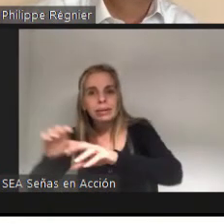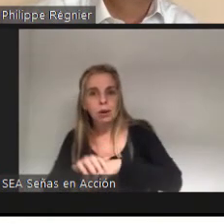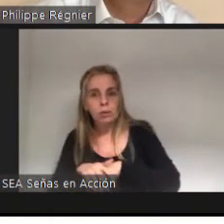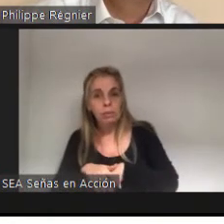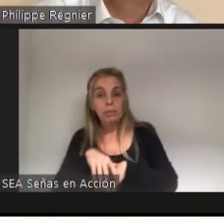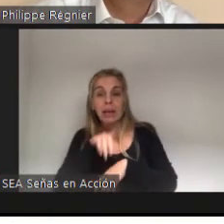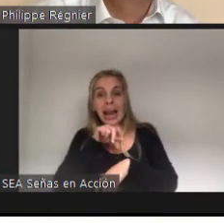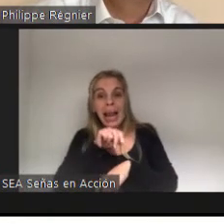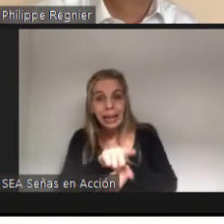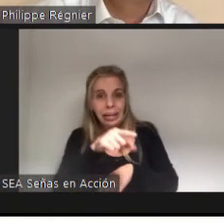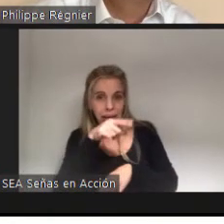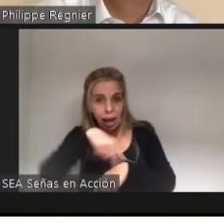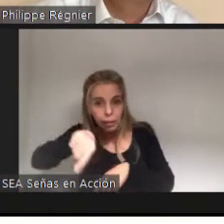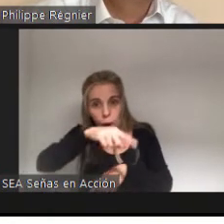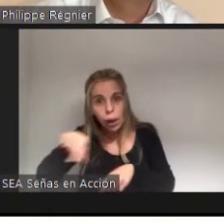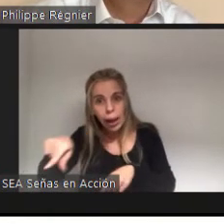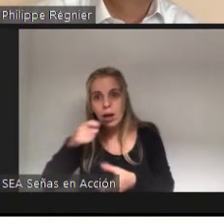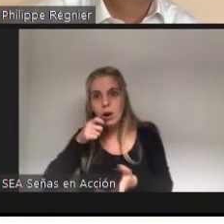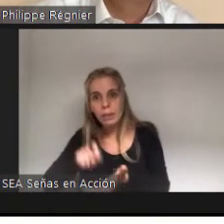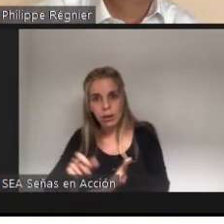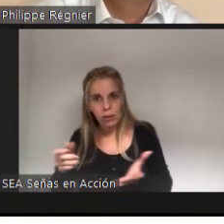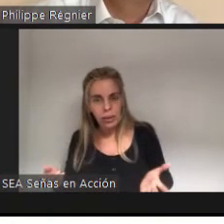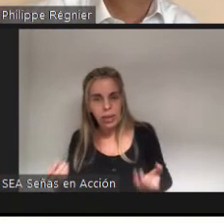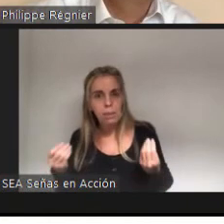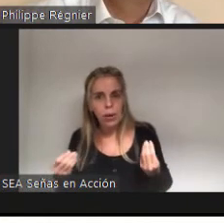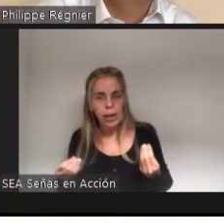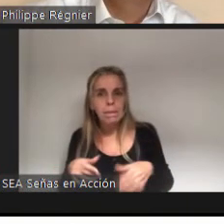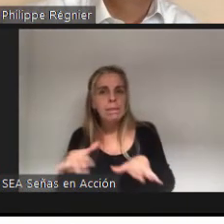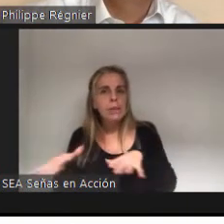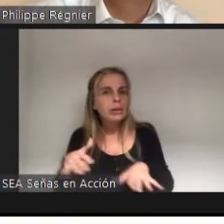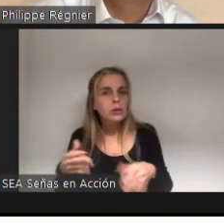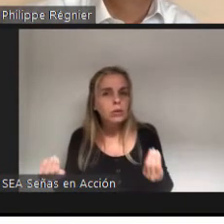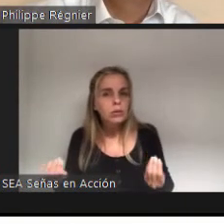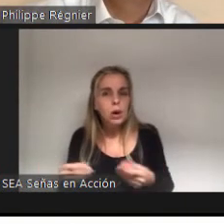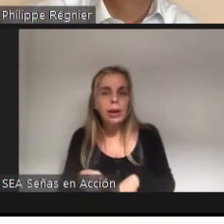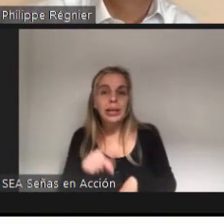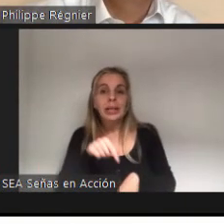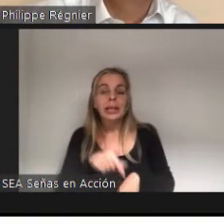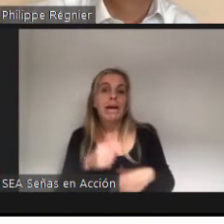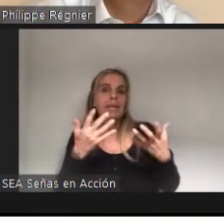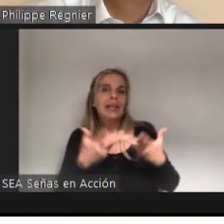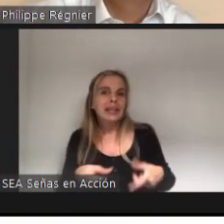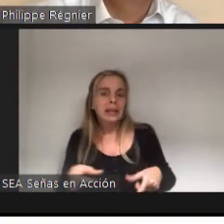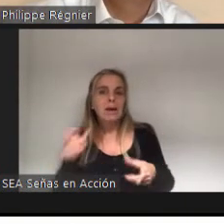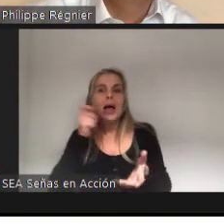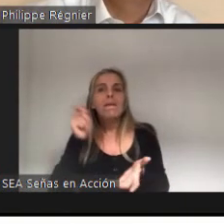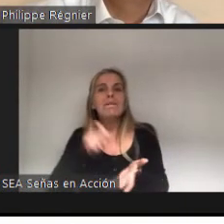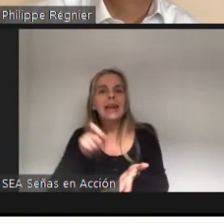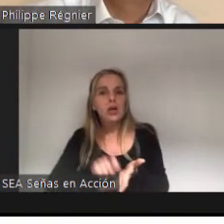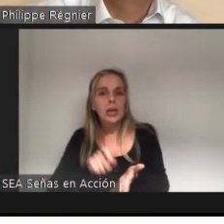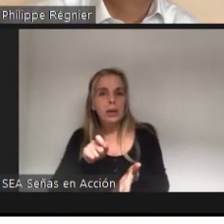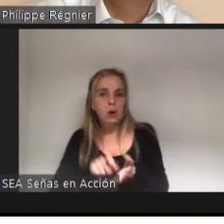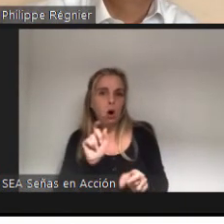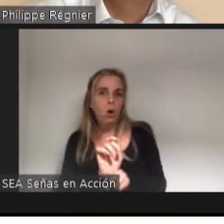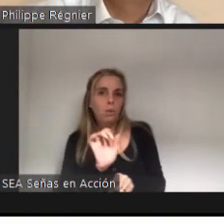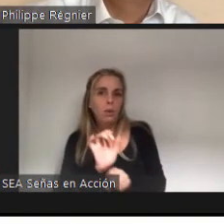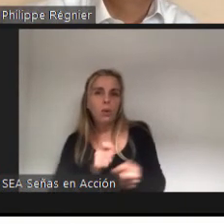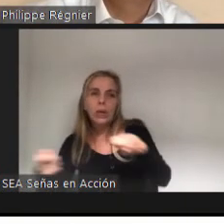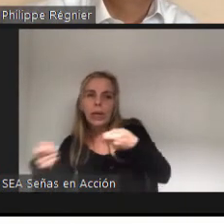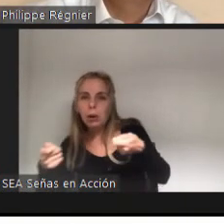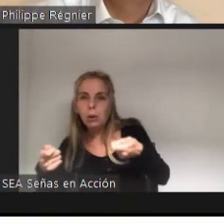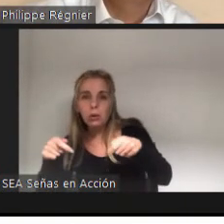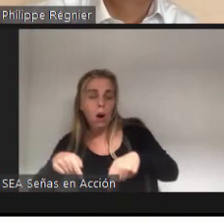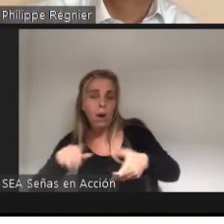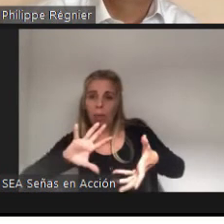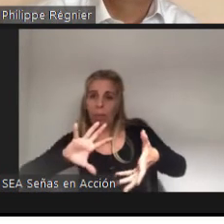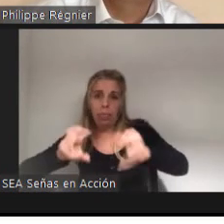of research journalism, critical journalism, because the fact is that journalism as a business